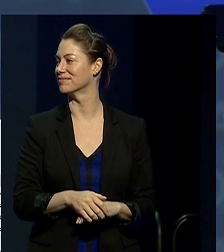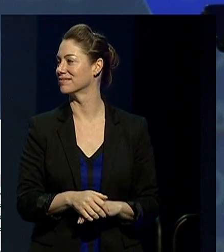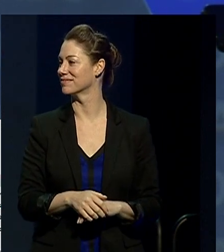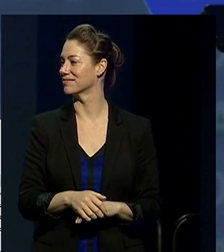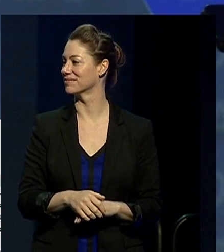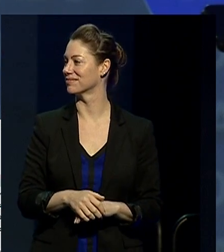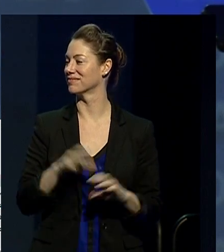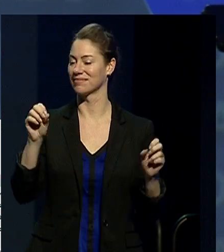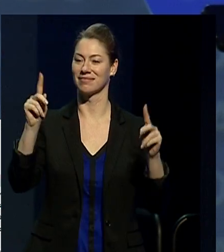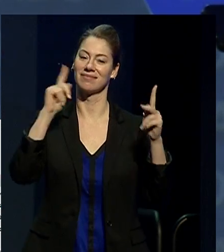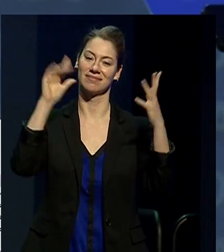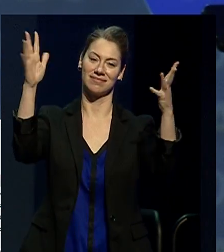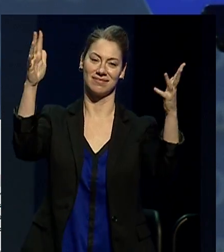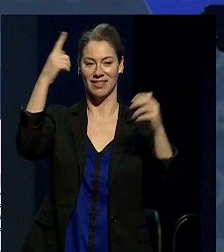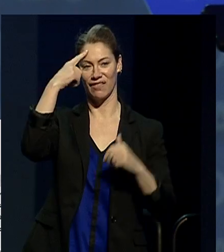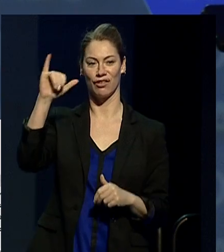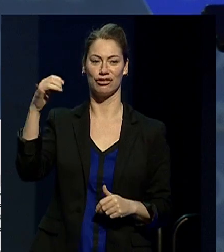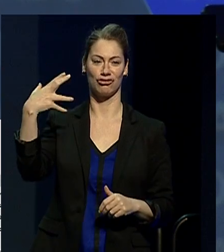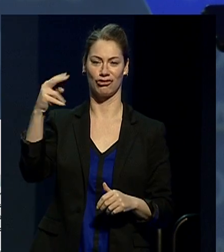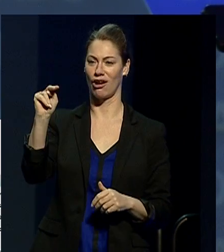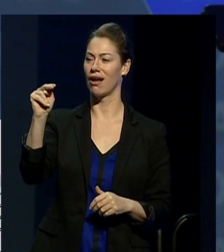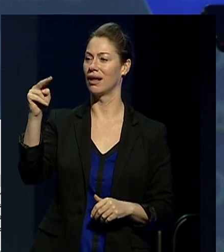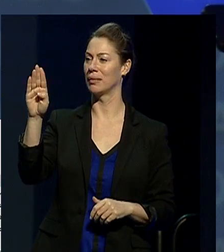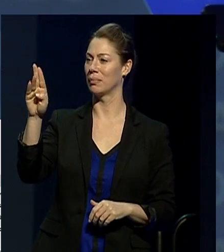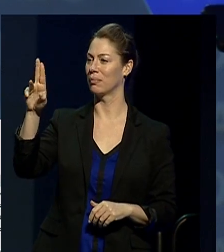Let's give it up for John Burton, man.